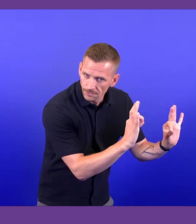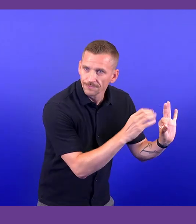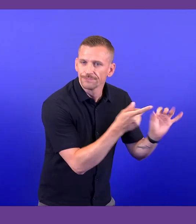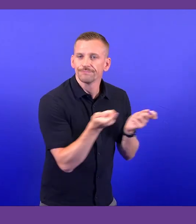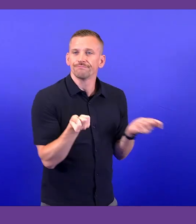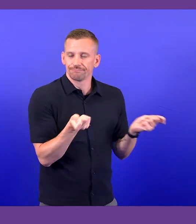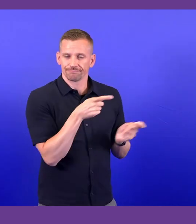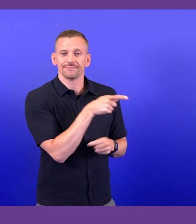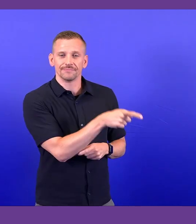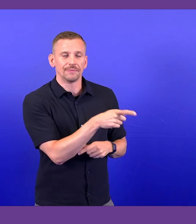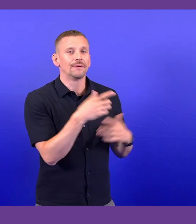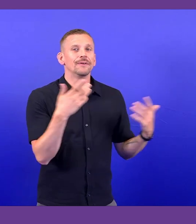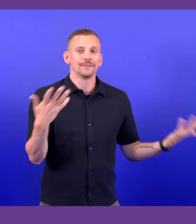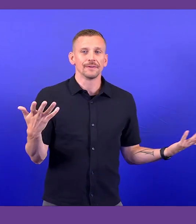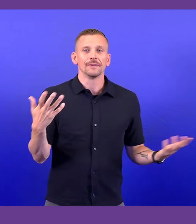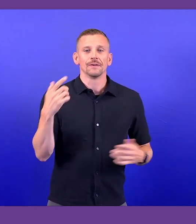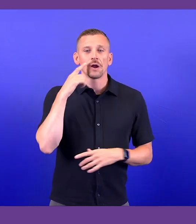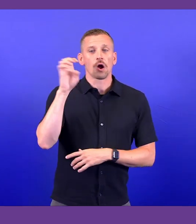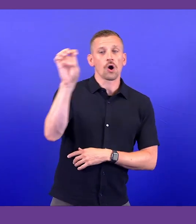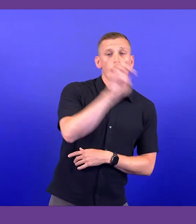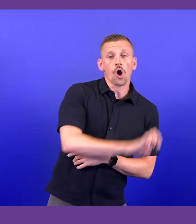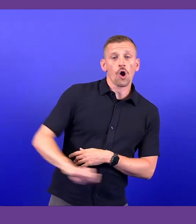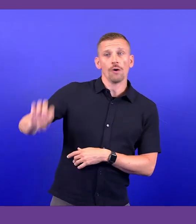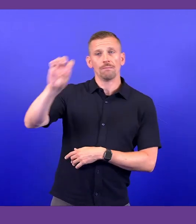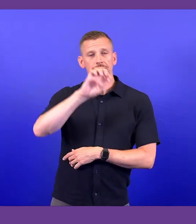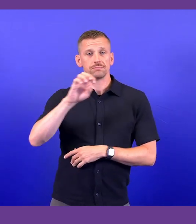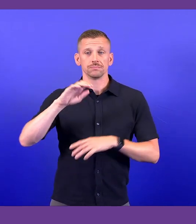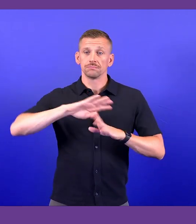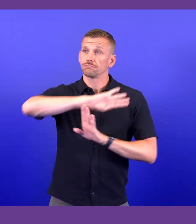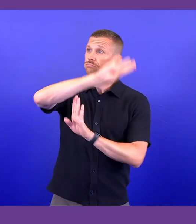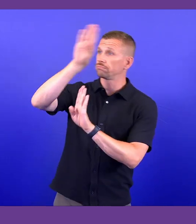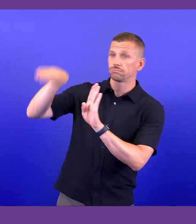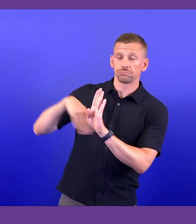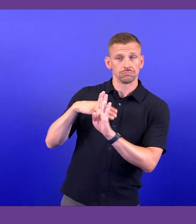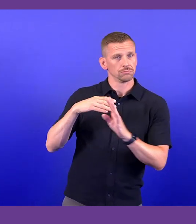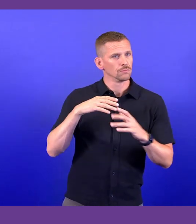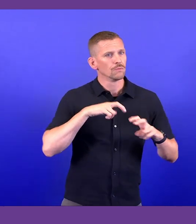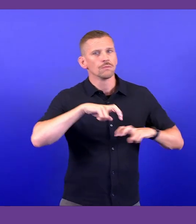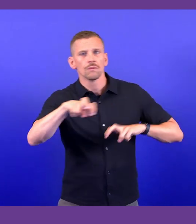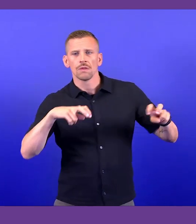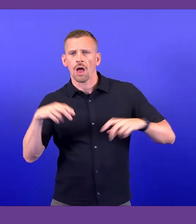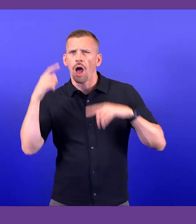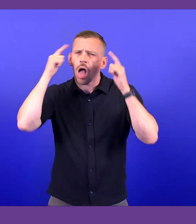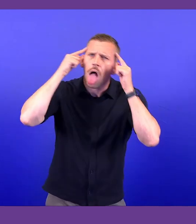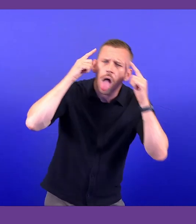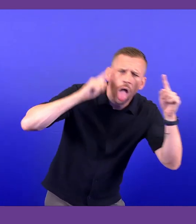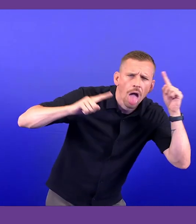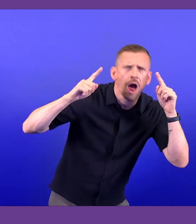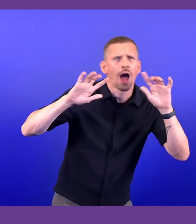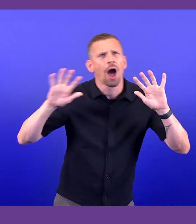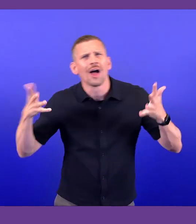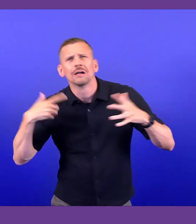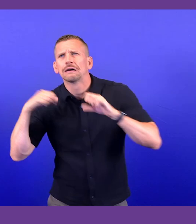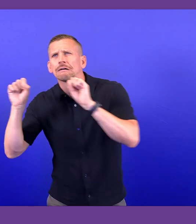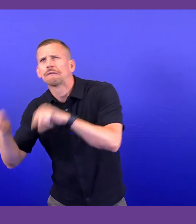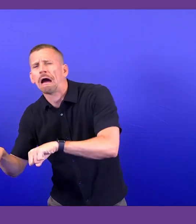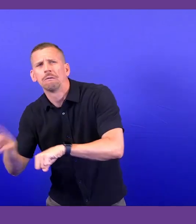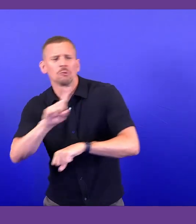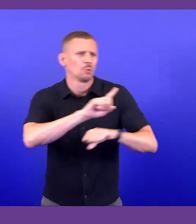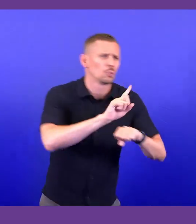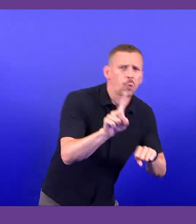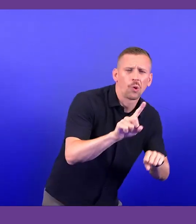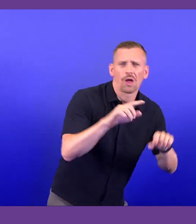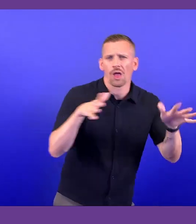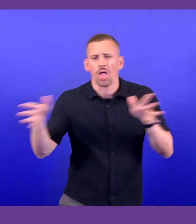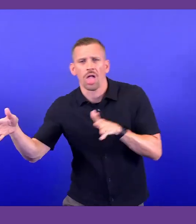Europe without having to worry about different access standards, different conditions, and so on. So that's very good to hear.